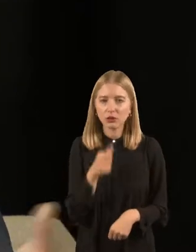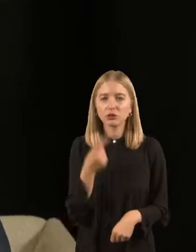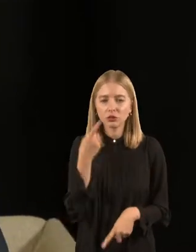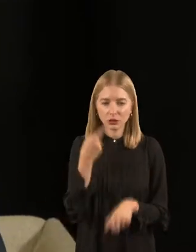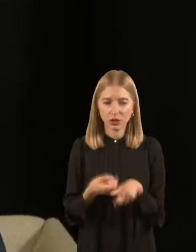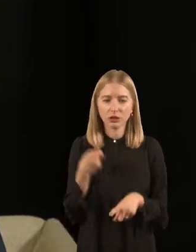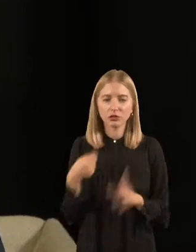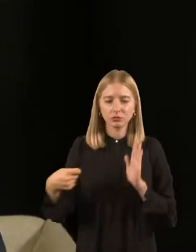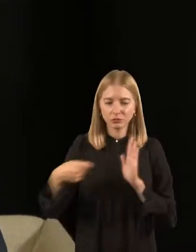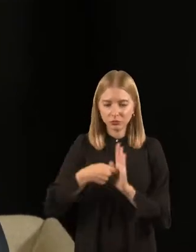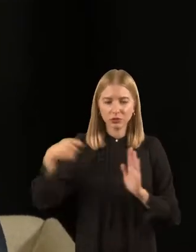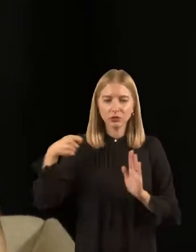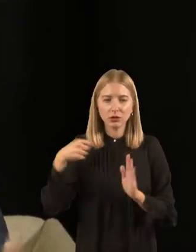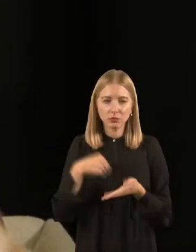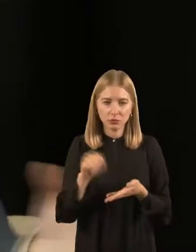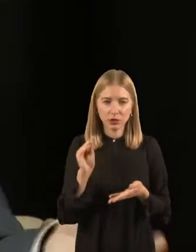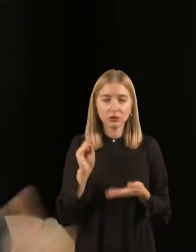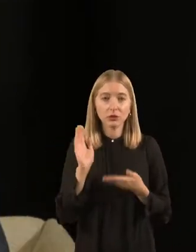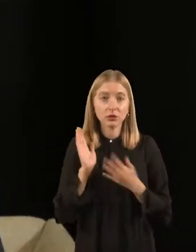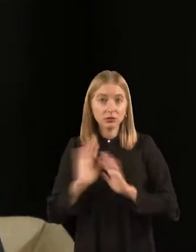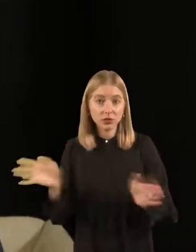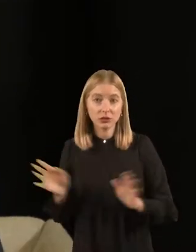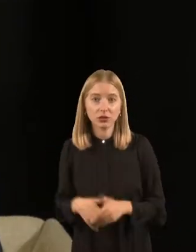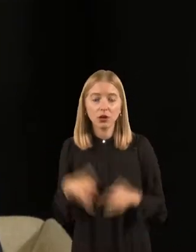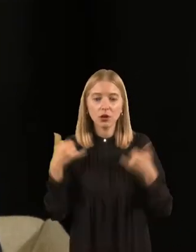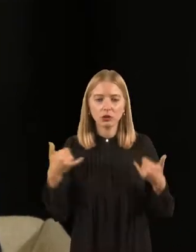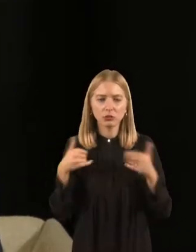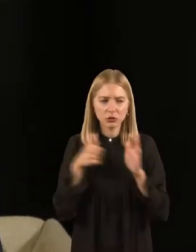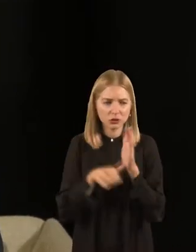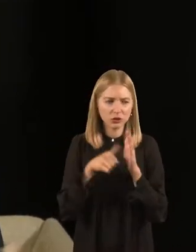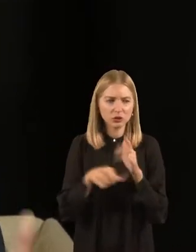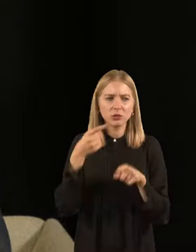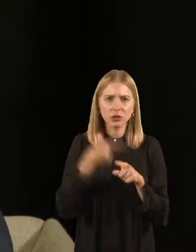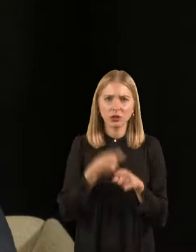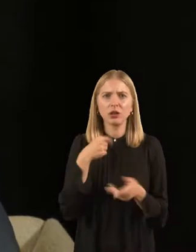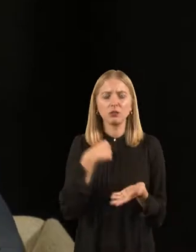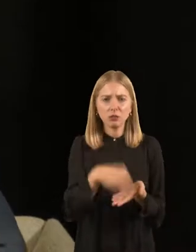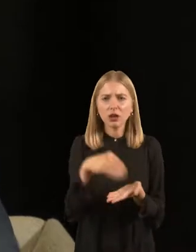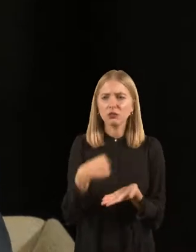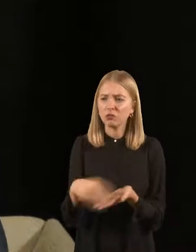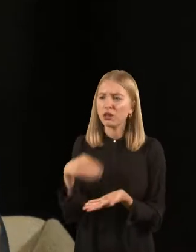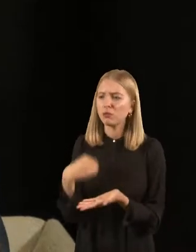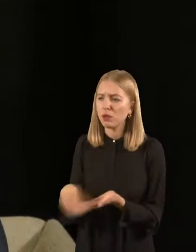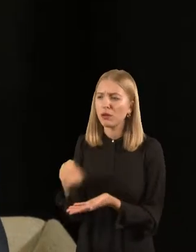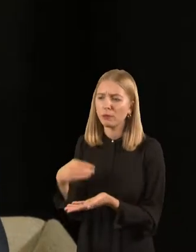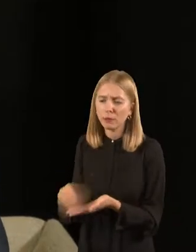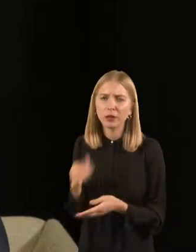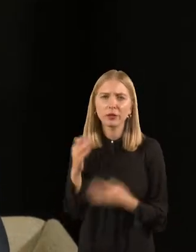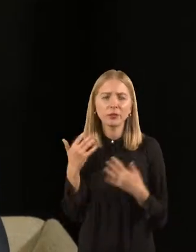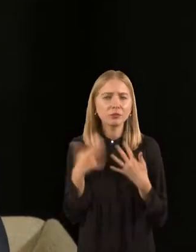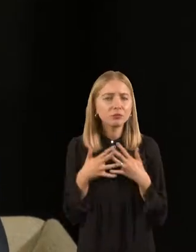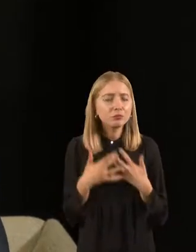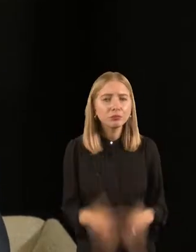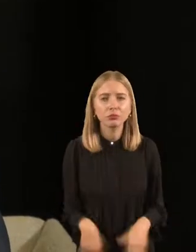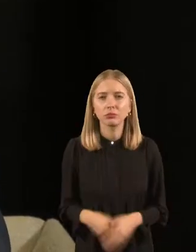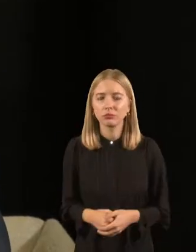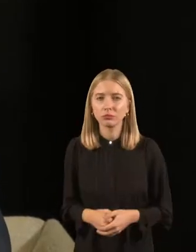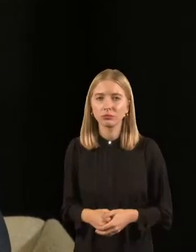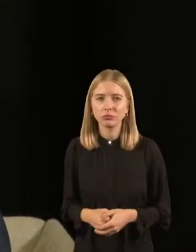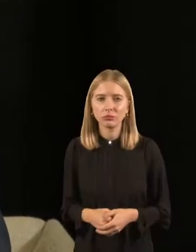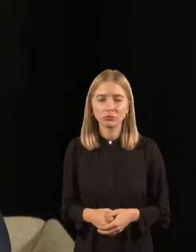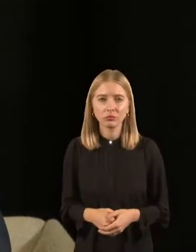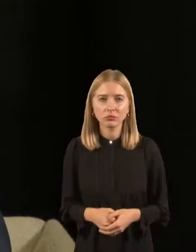complain that we need money, there is a lack of funds. But I think